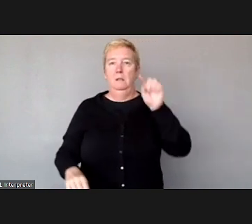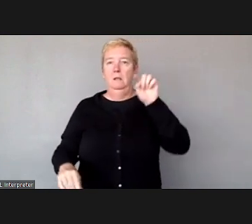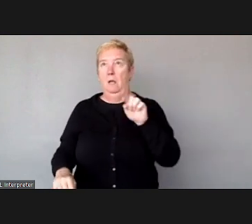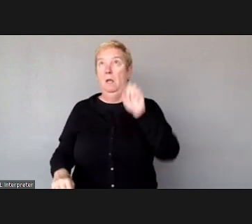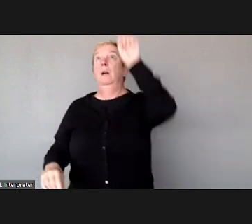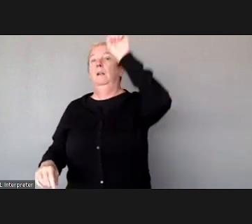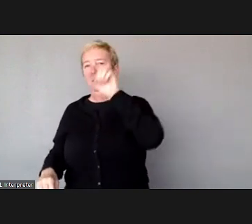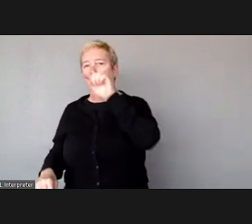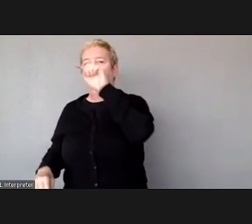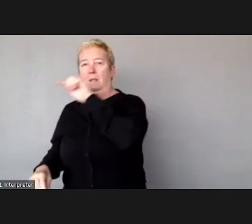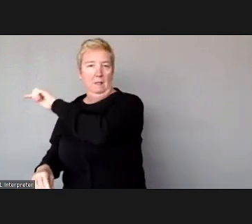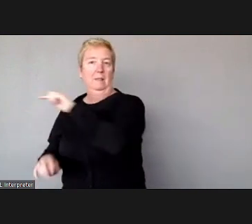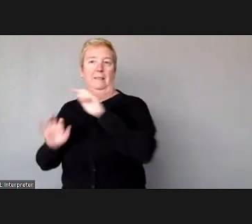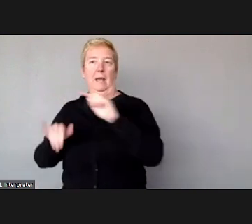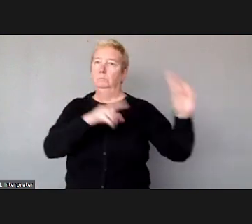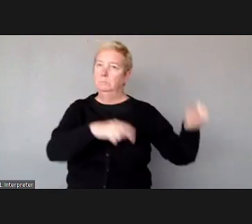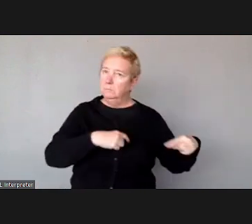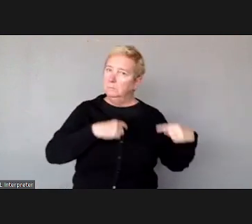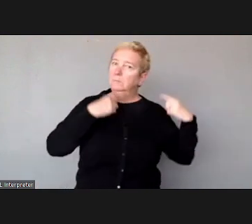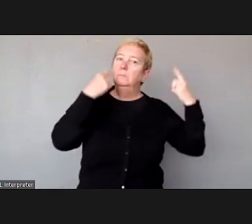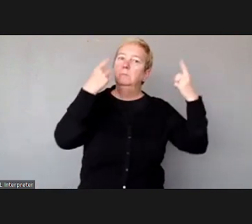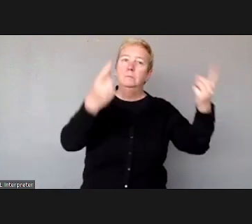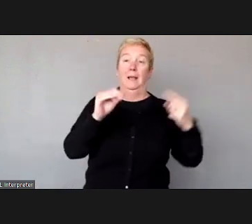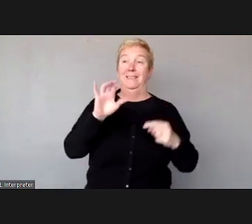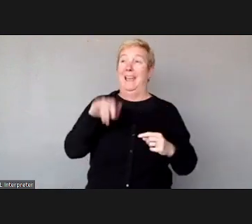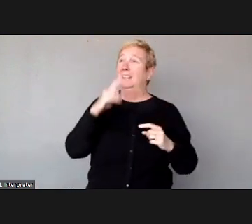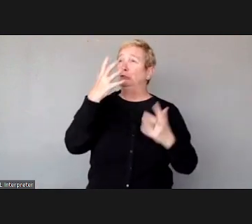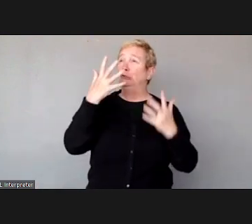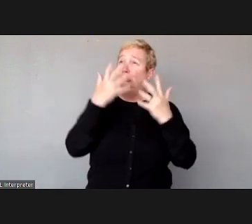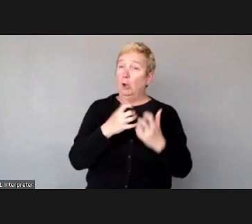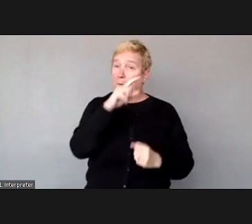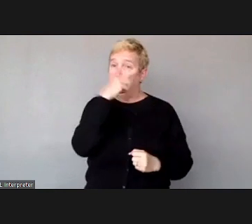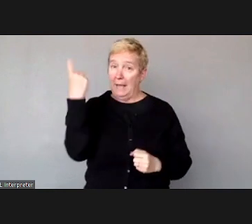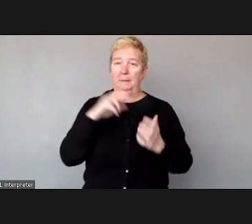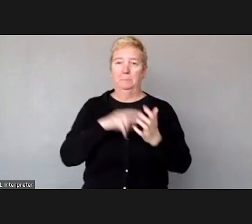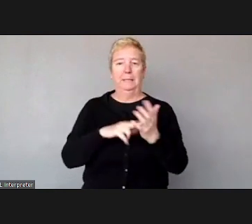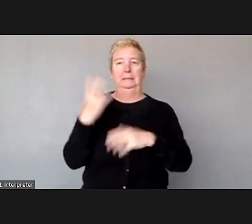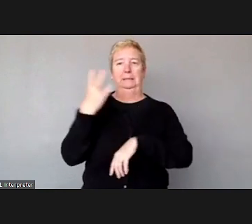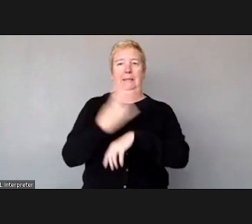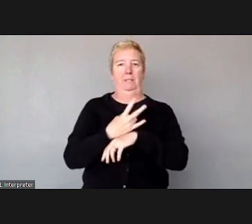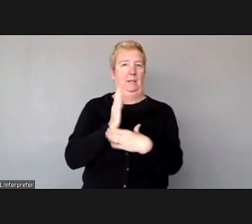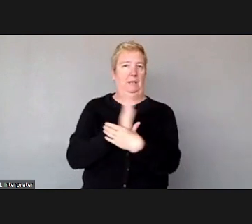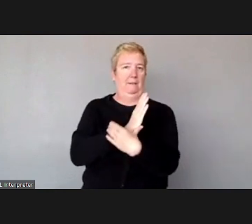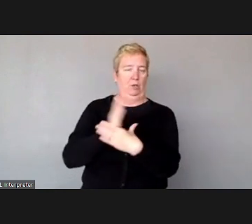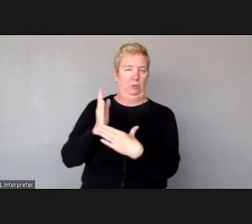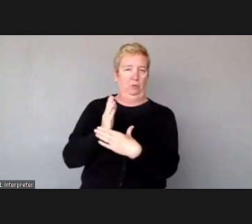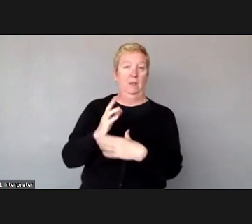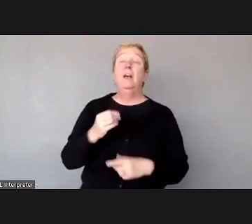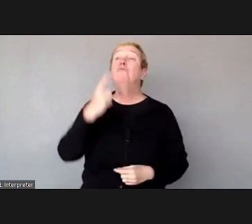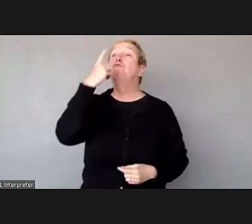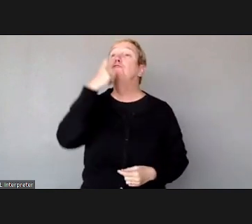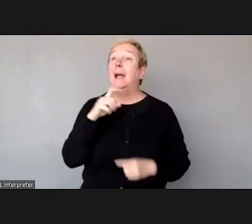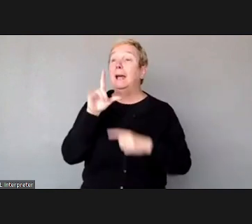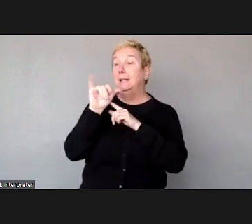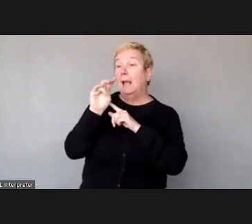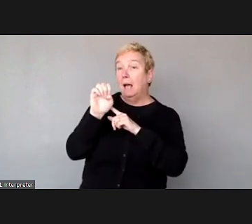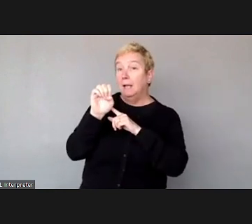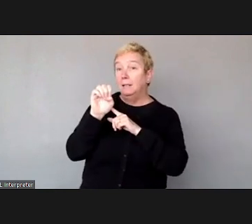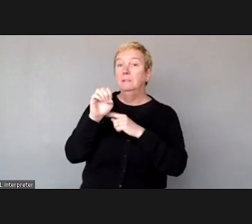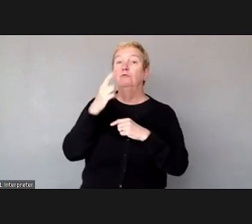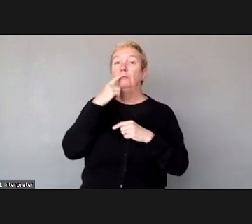thick line, is the average rolling 7-day average, and the red line is what CDC has declared as a